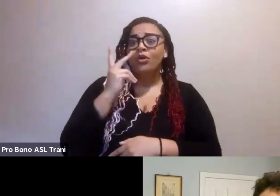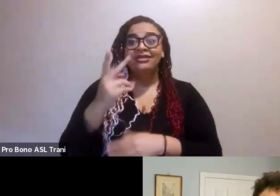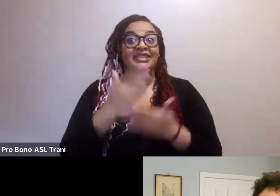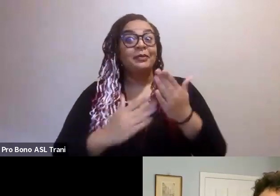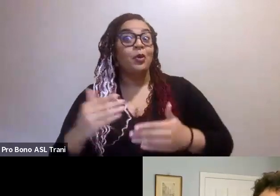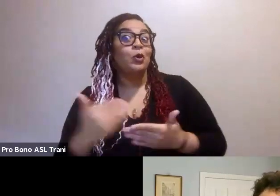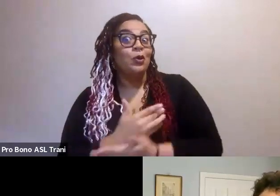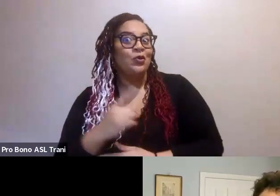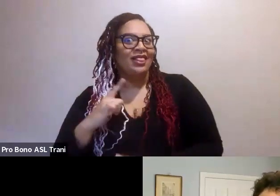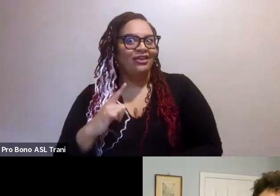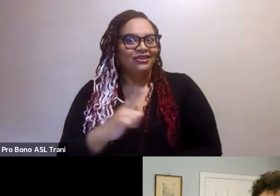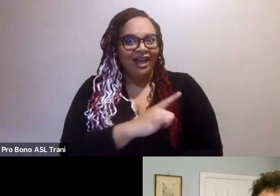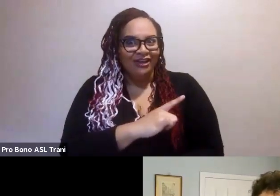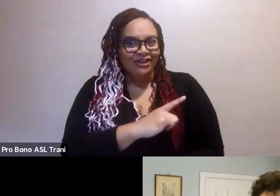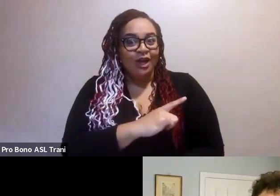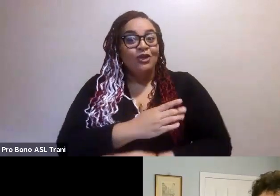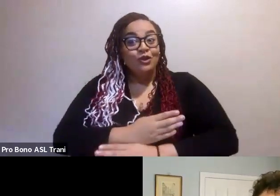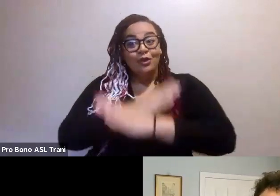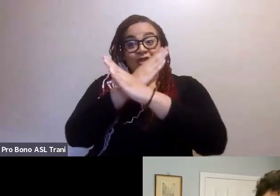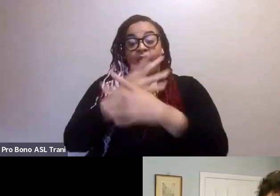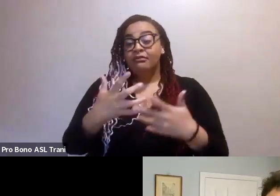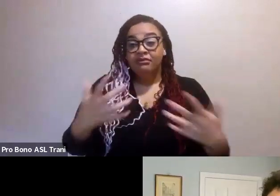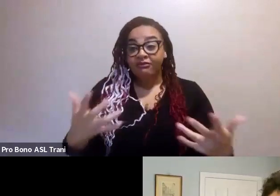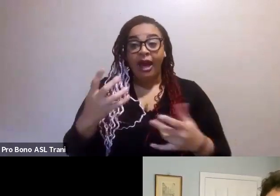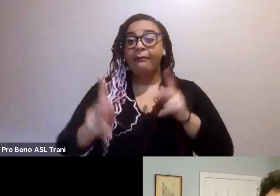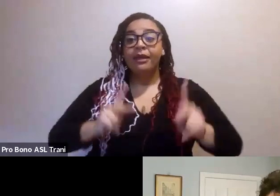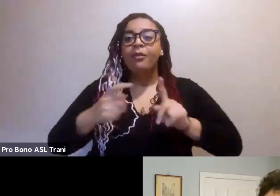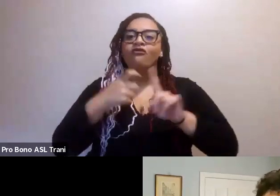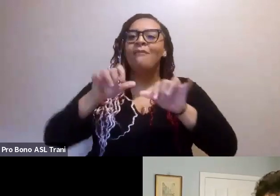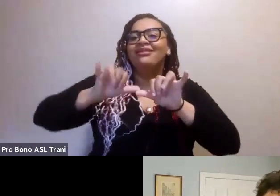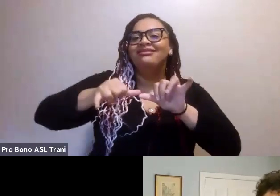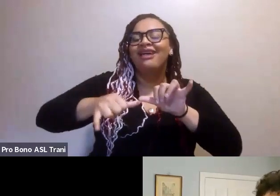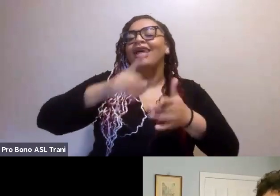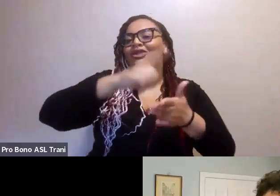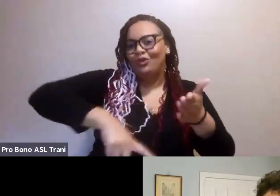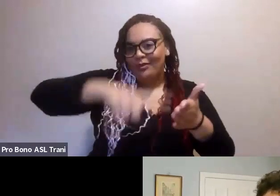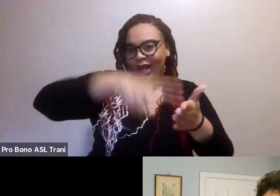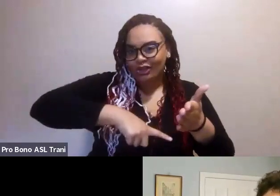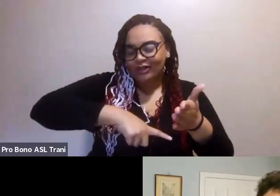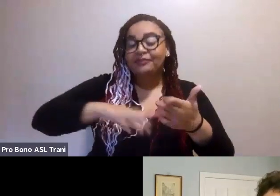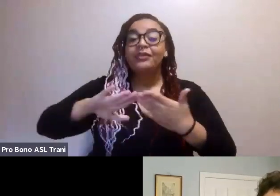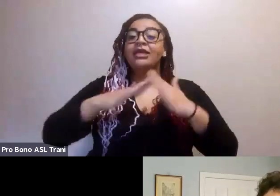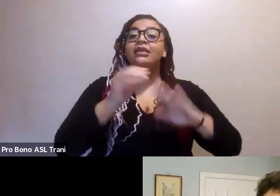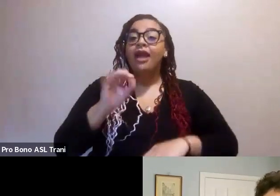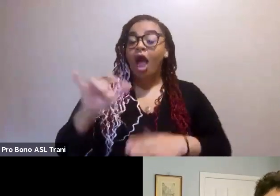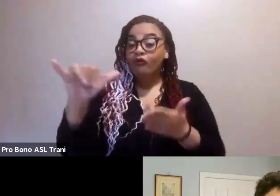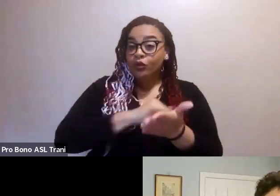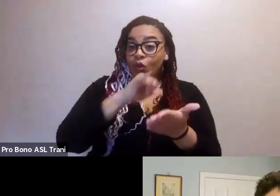legislation to protect fat people against size discrimination. The city of New York is